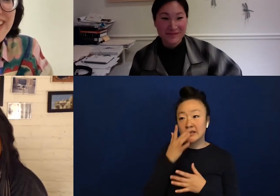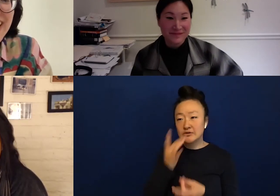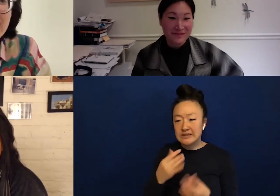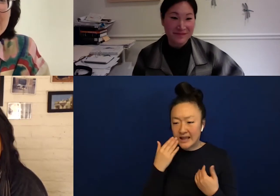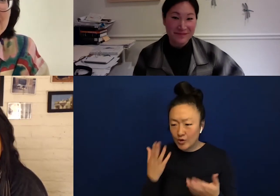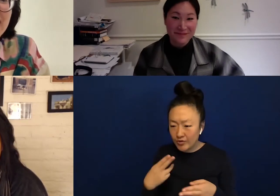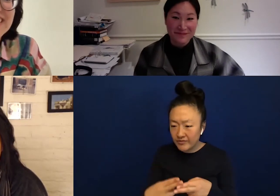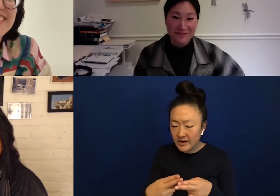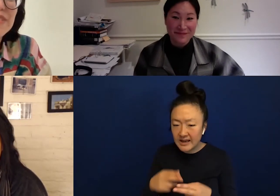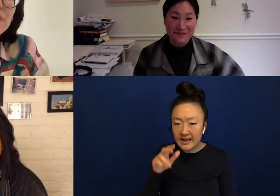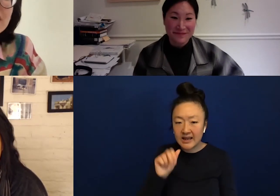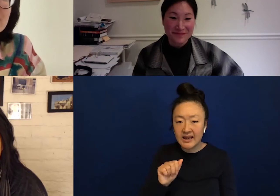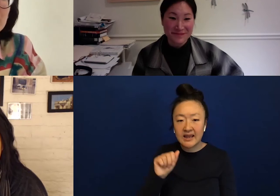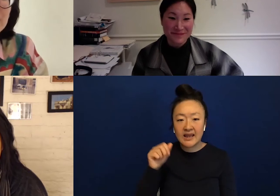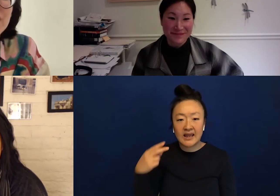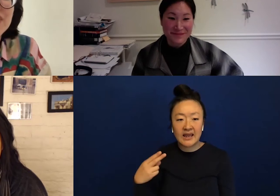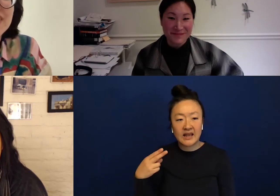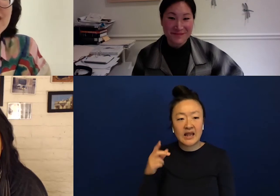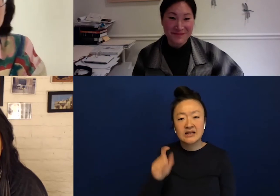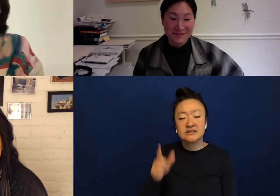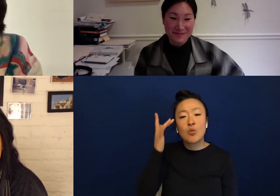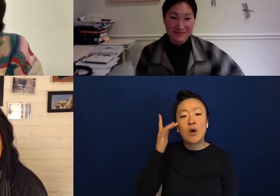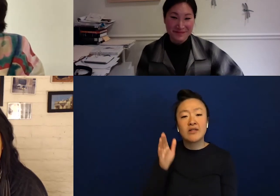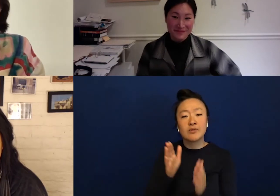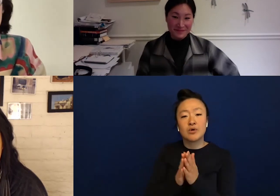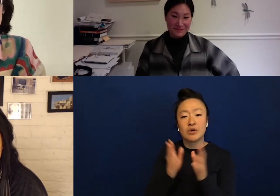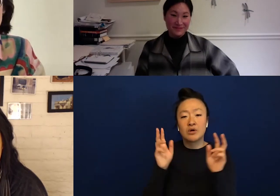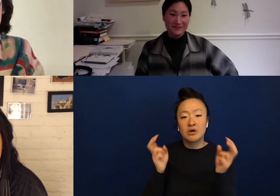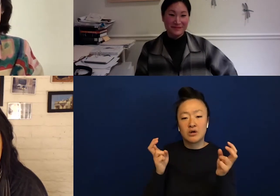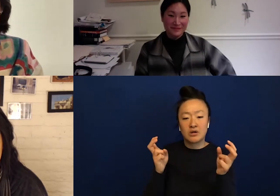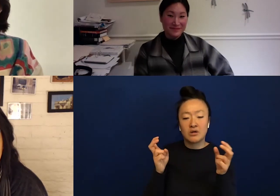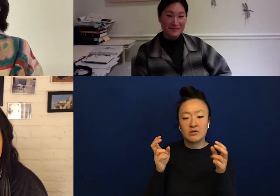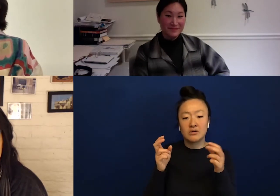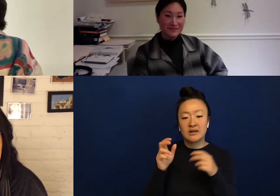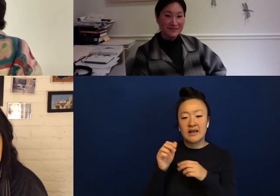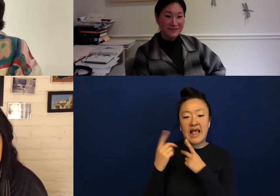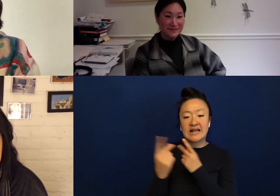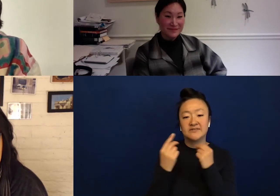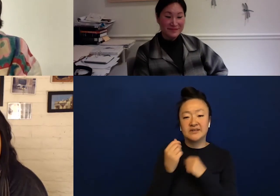it just says AH asks, why is the book called Activities of Daily Living?